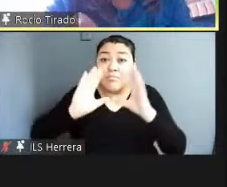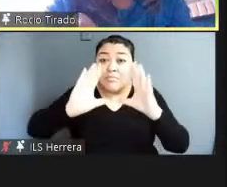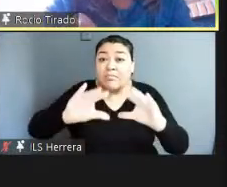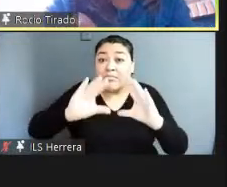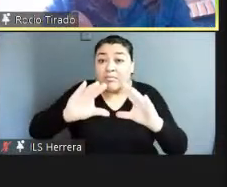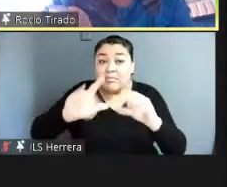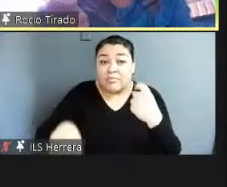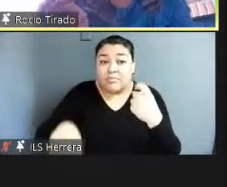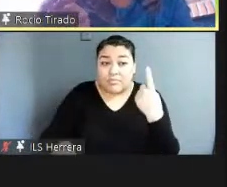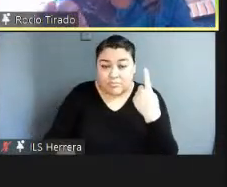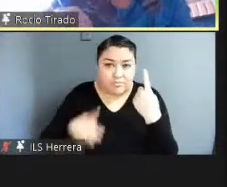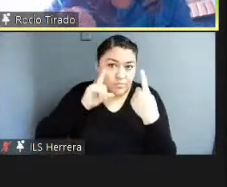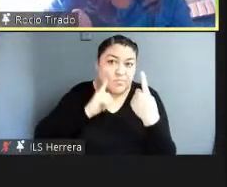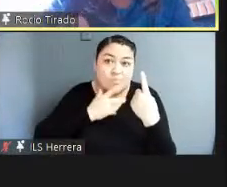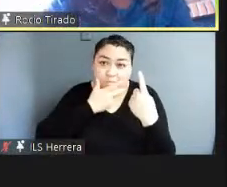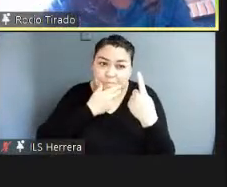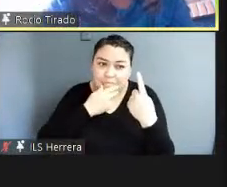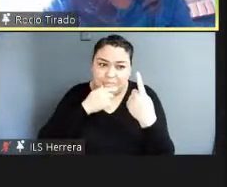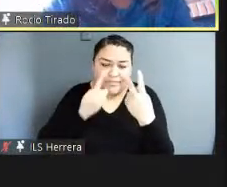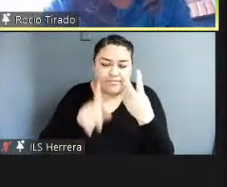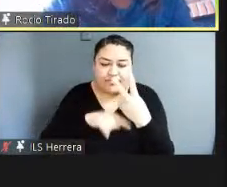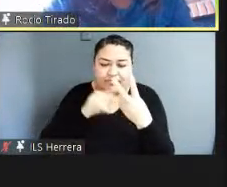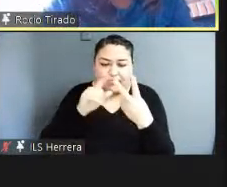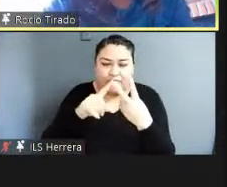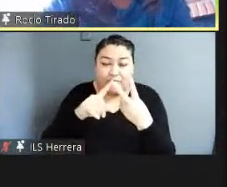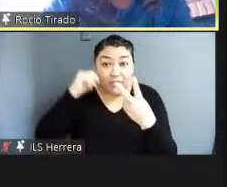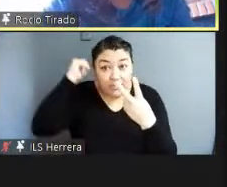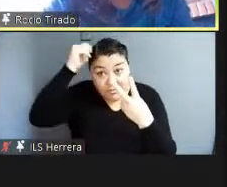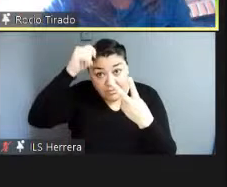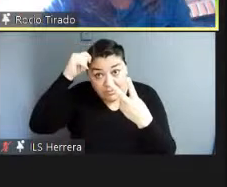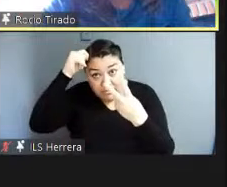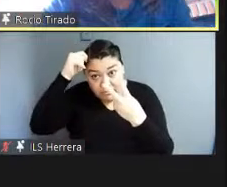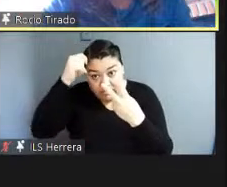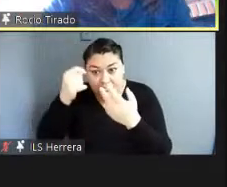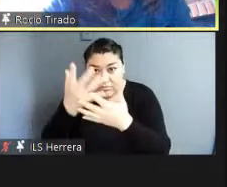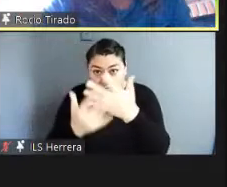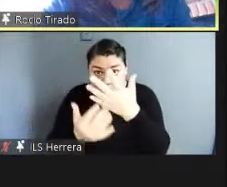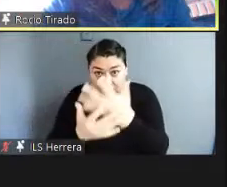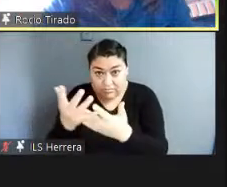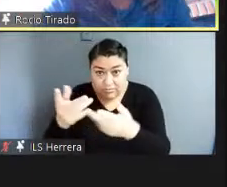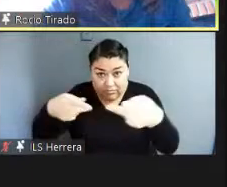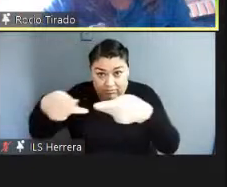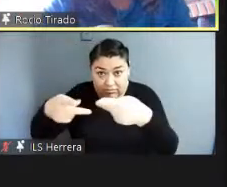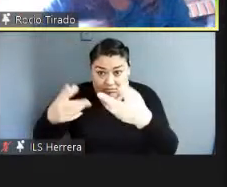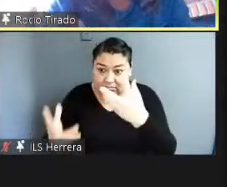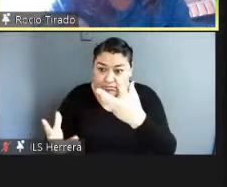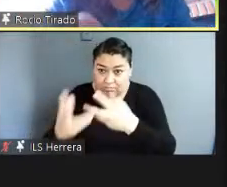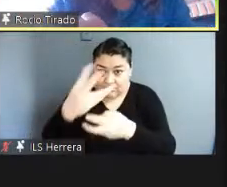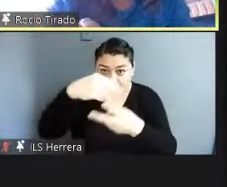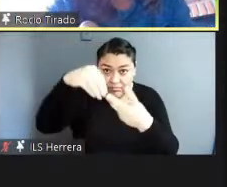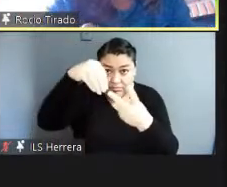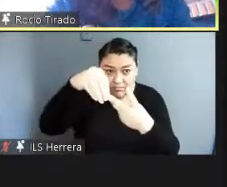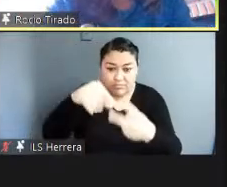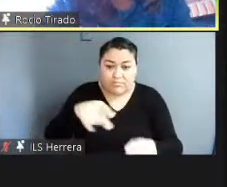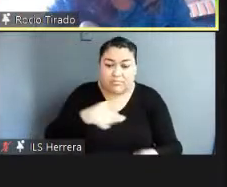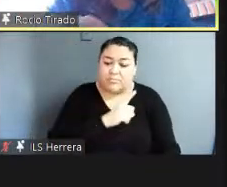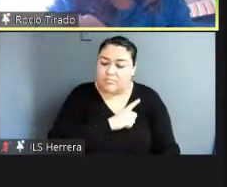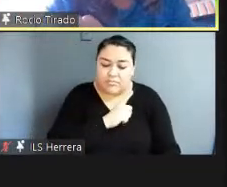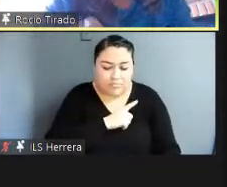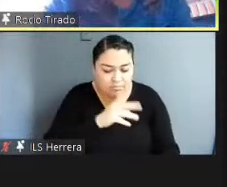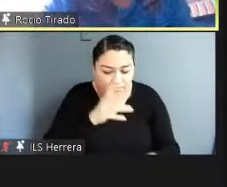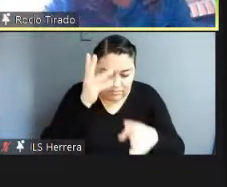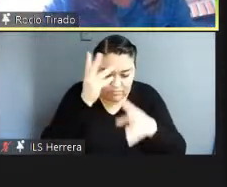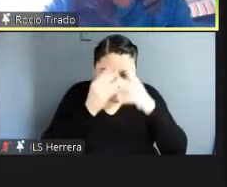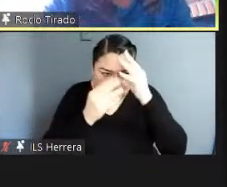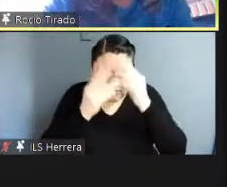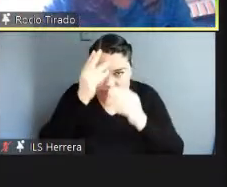an essential condition of the physicians, to integrate theory with practice, and promote construction of